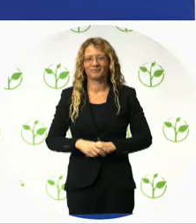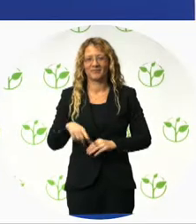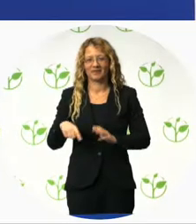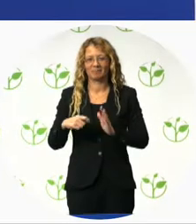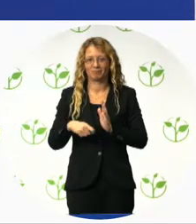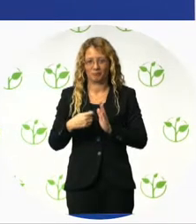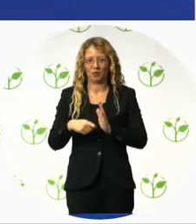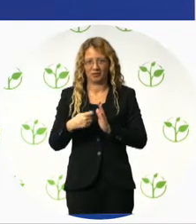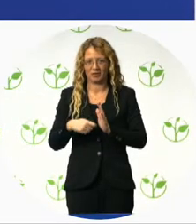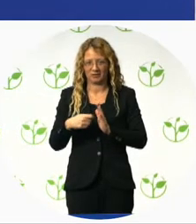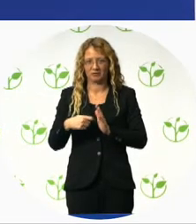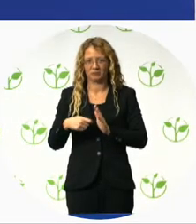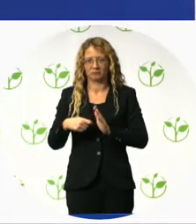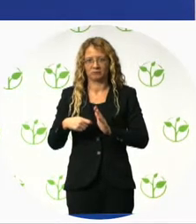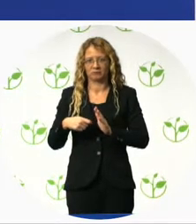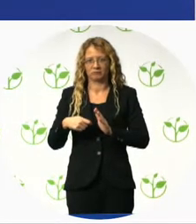for people with disabilities.